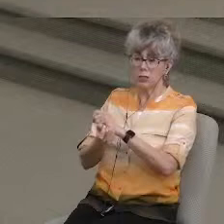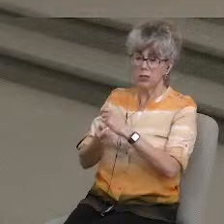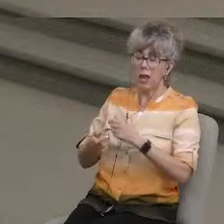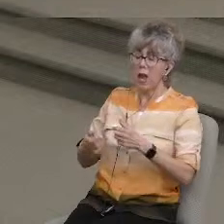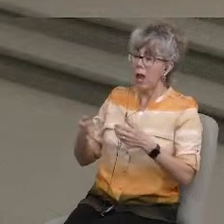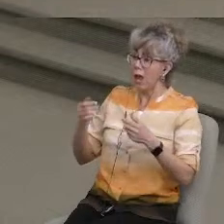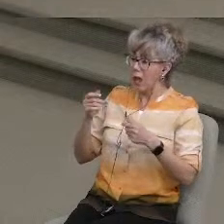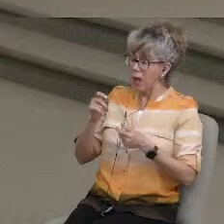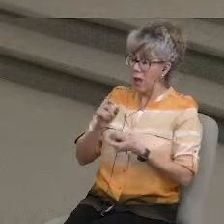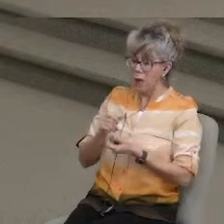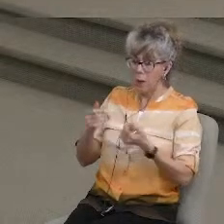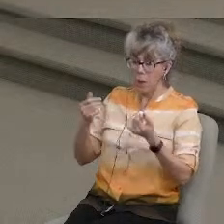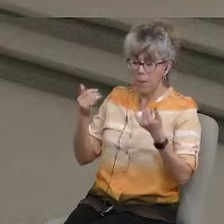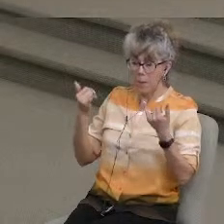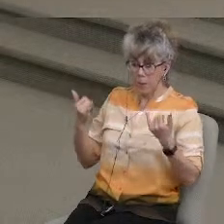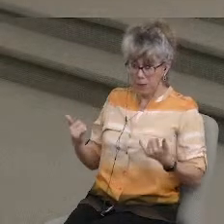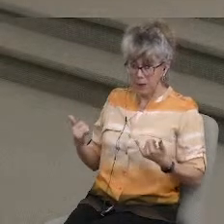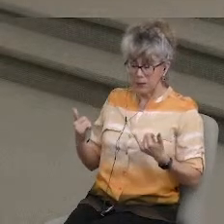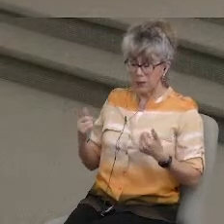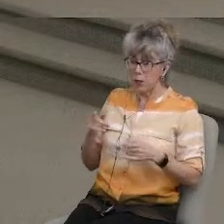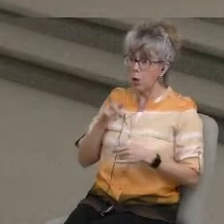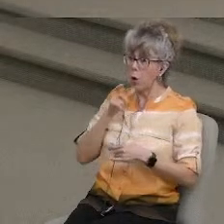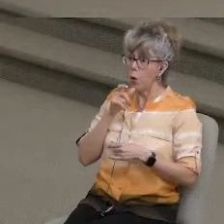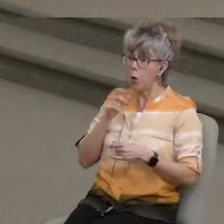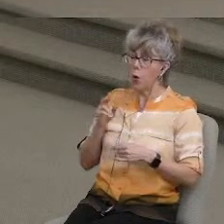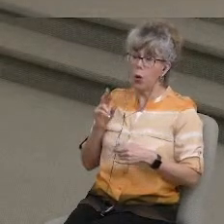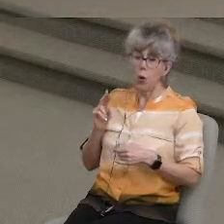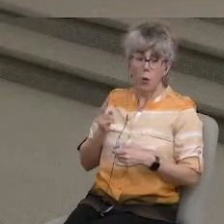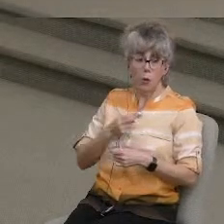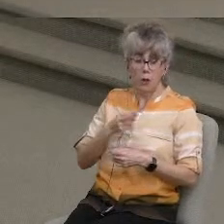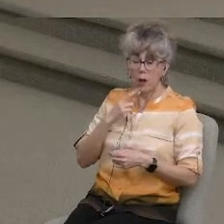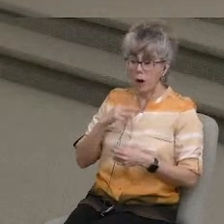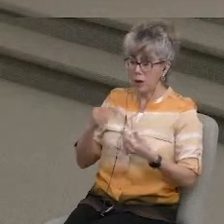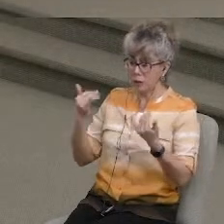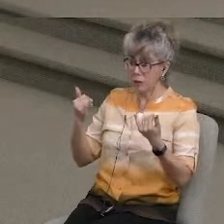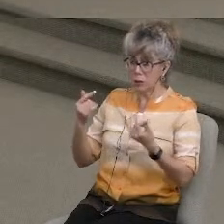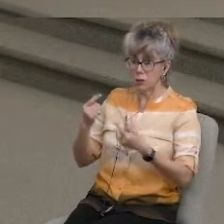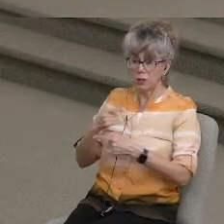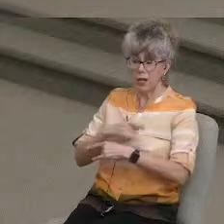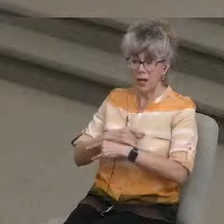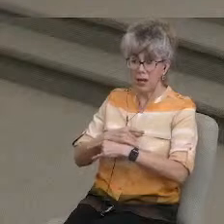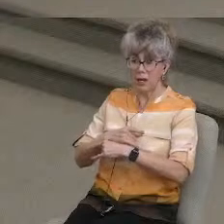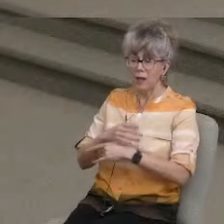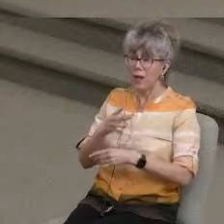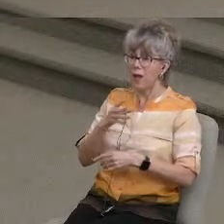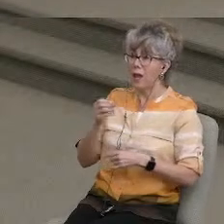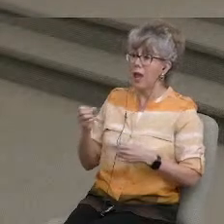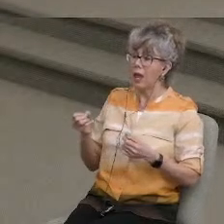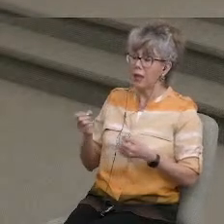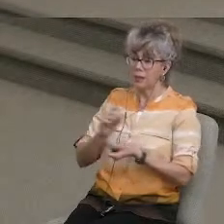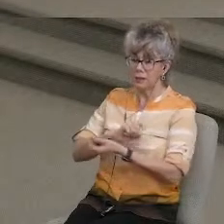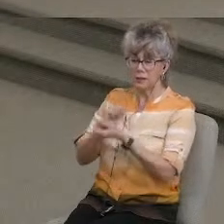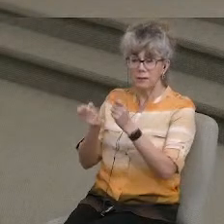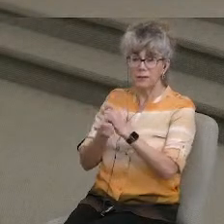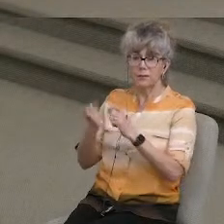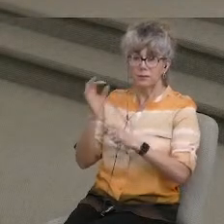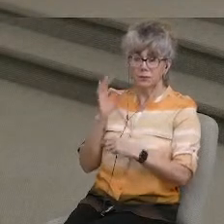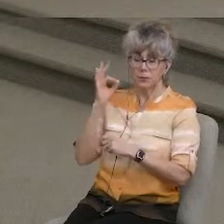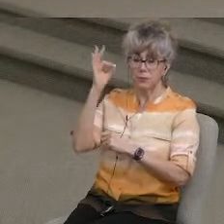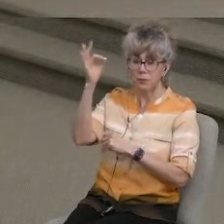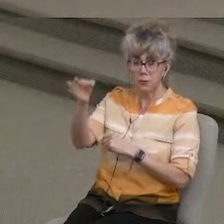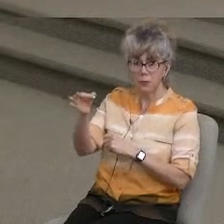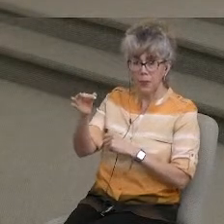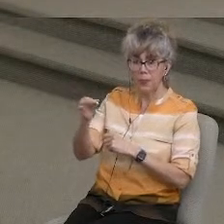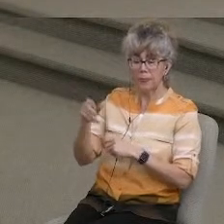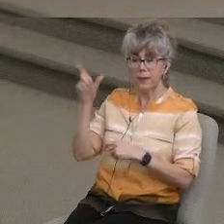our present, who we are today, and it changes the future.